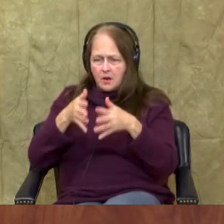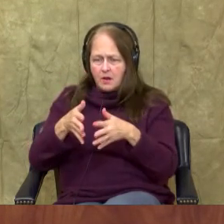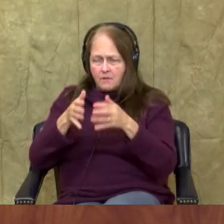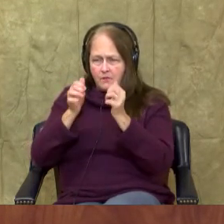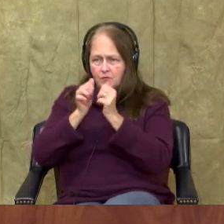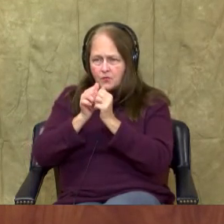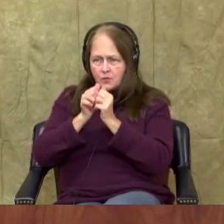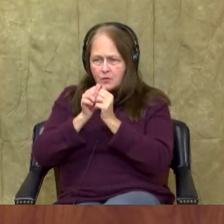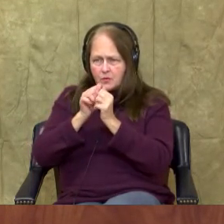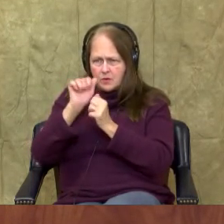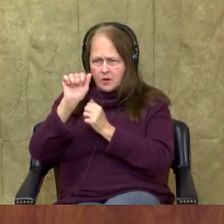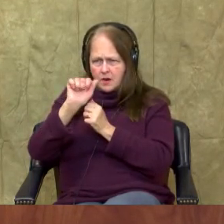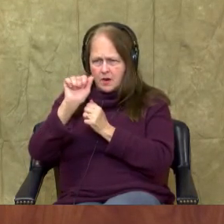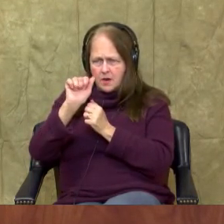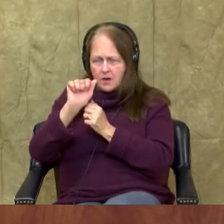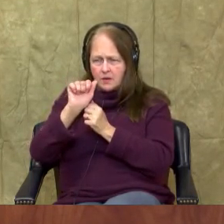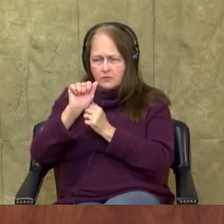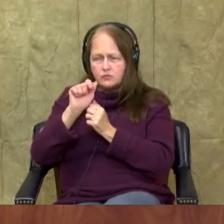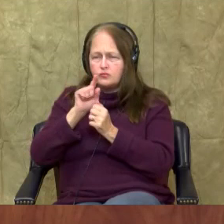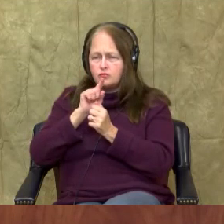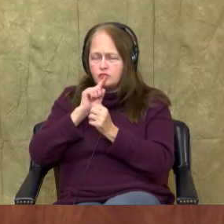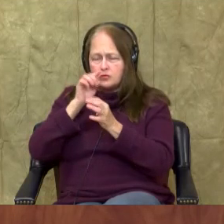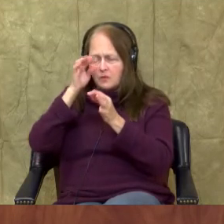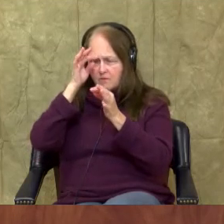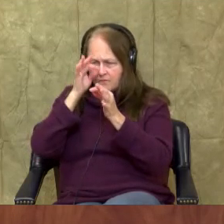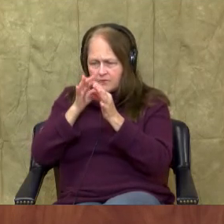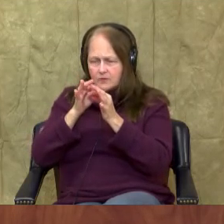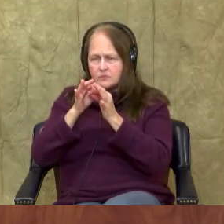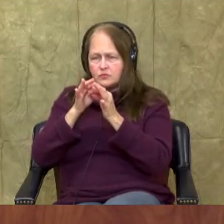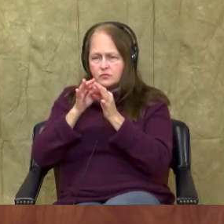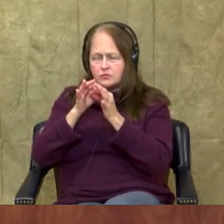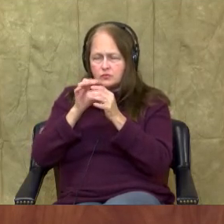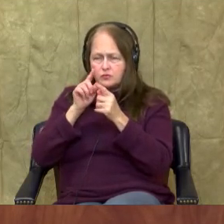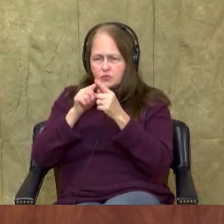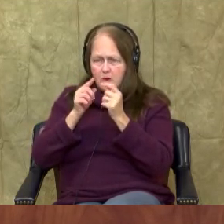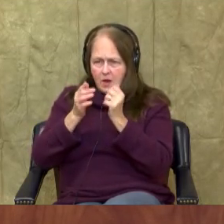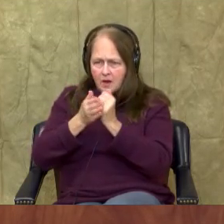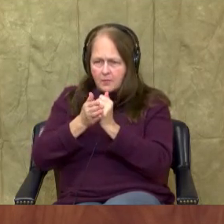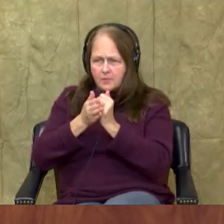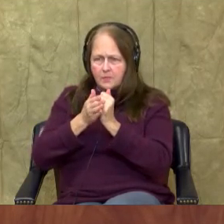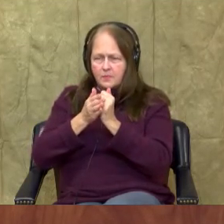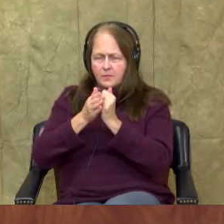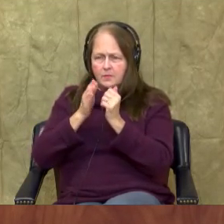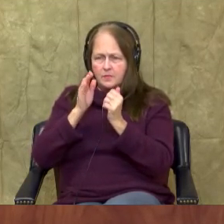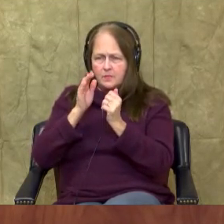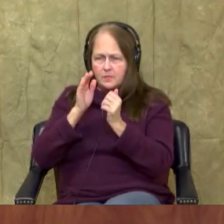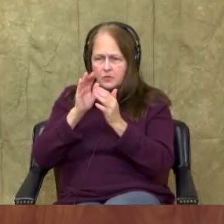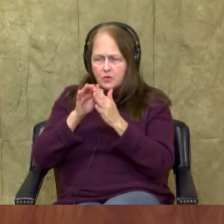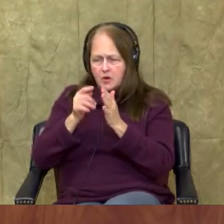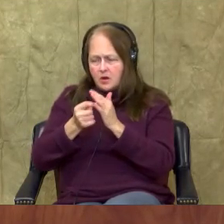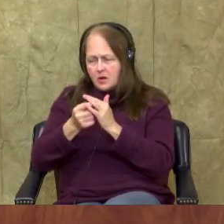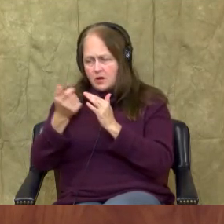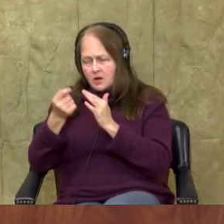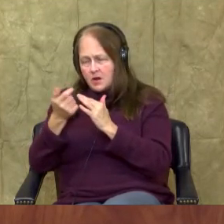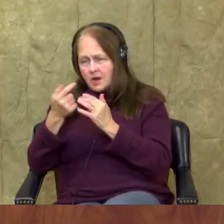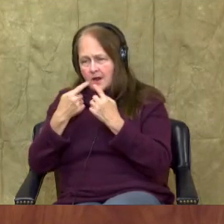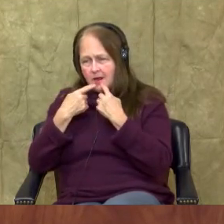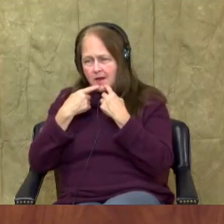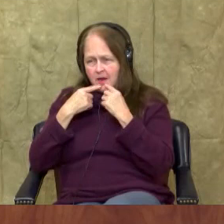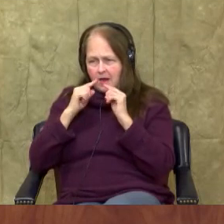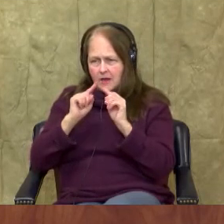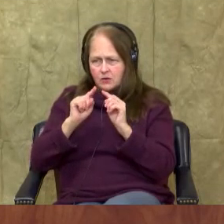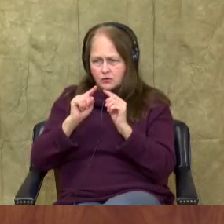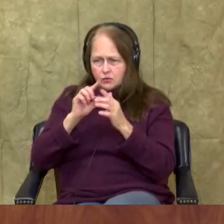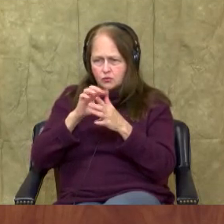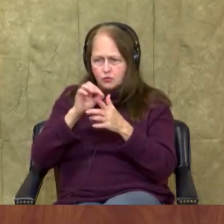with A, loyal and dedicated. So we used our context clues to not only eliminate answer choices, but to